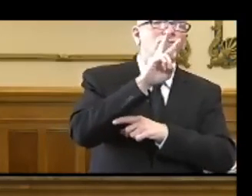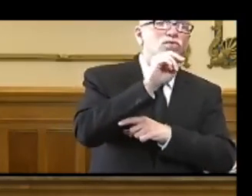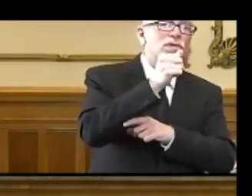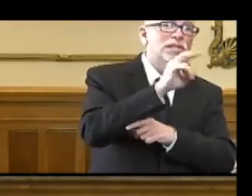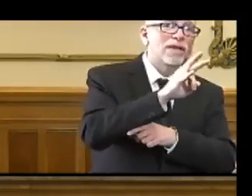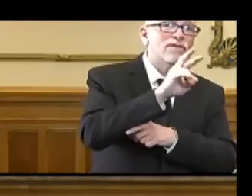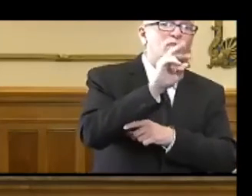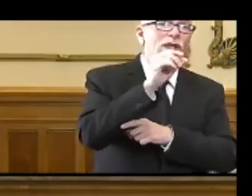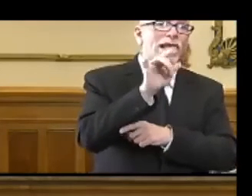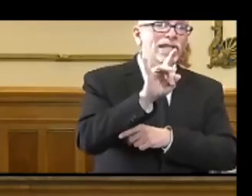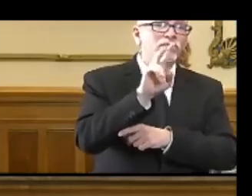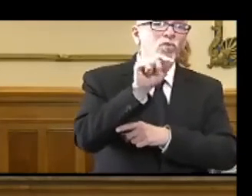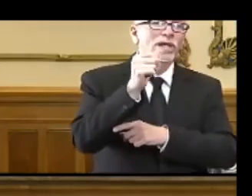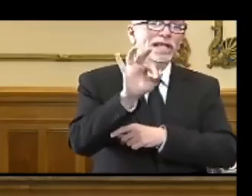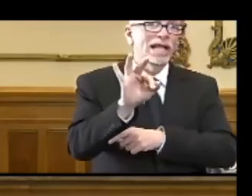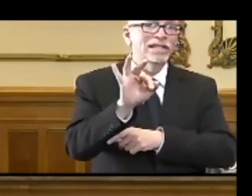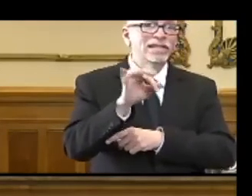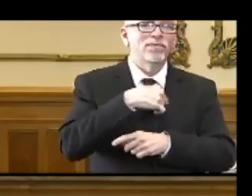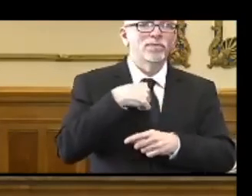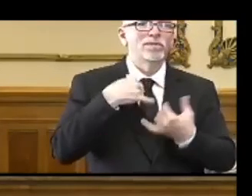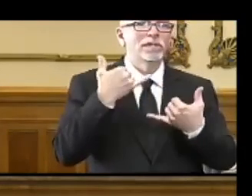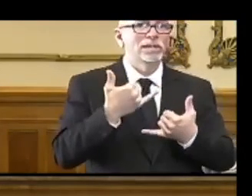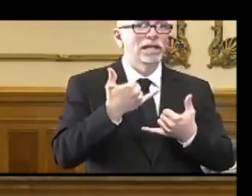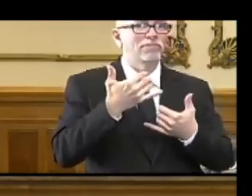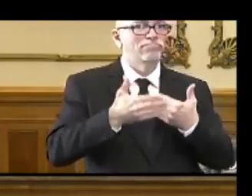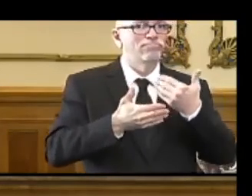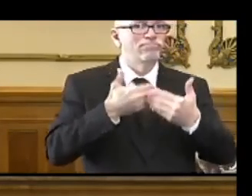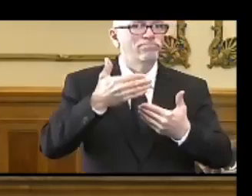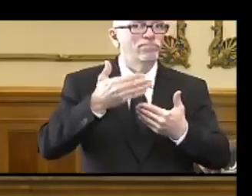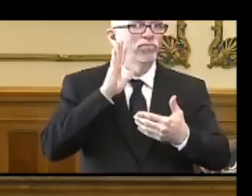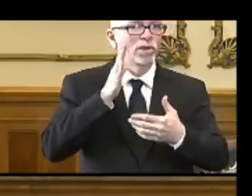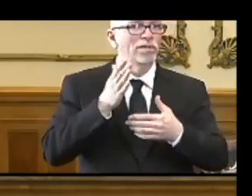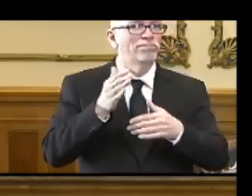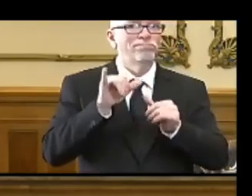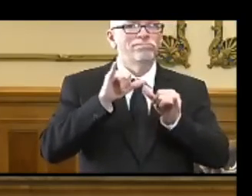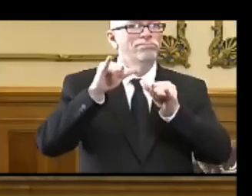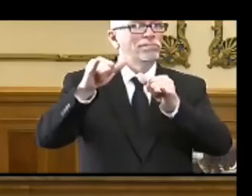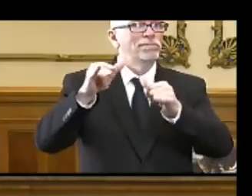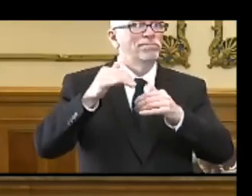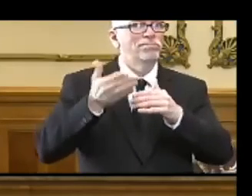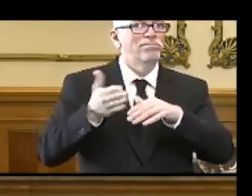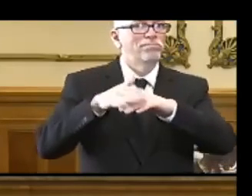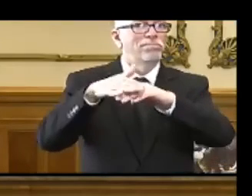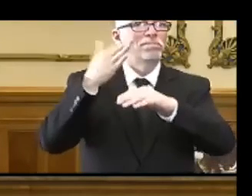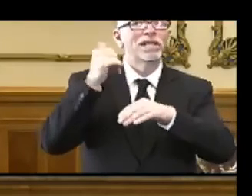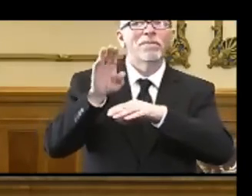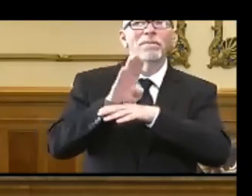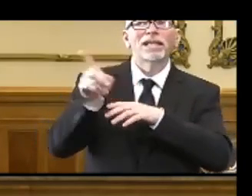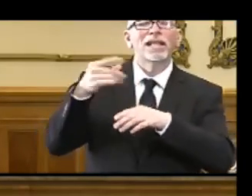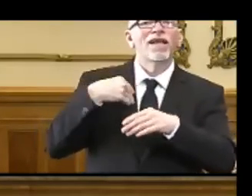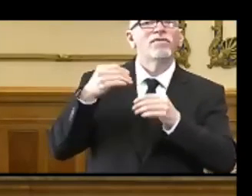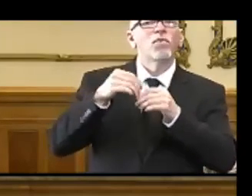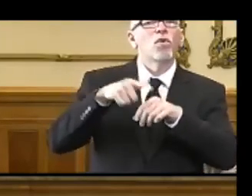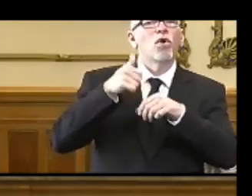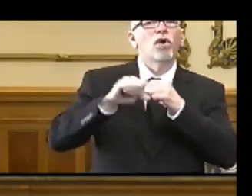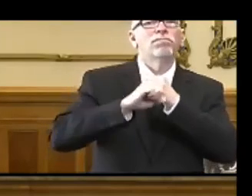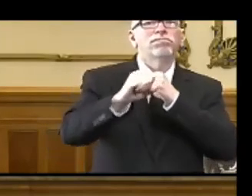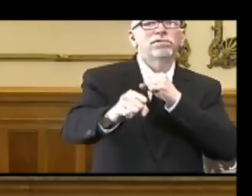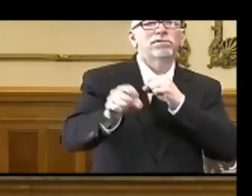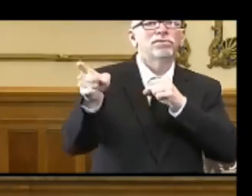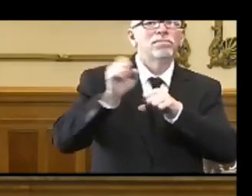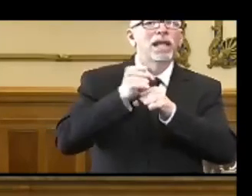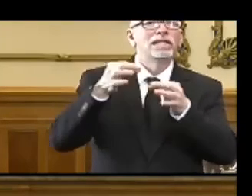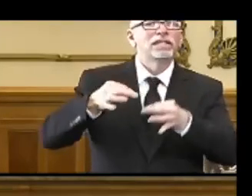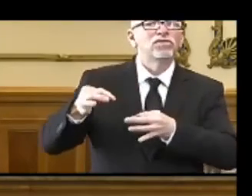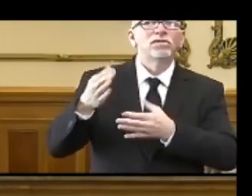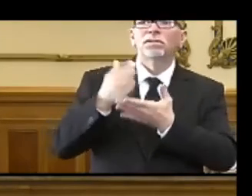year 19, we are right on track for that. And it's mainly because businesses have such a longer time span to making decisions. We